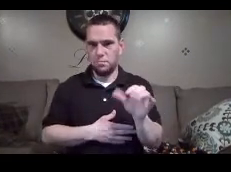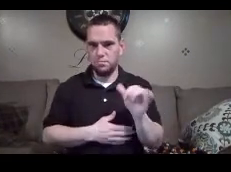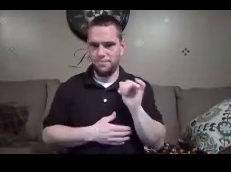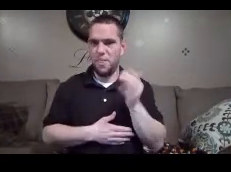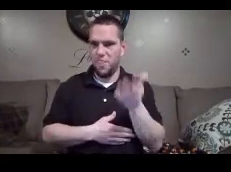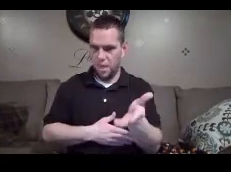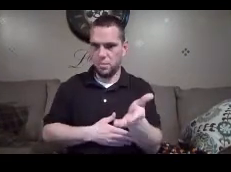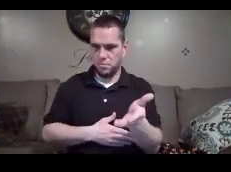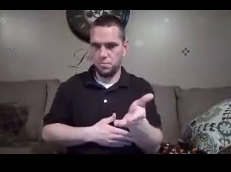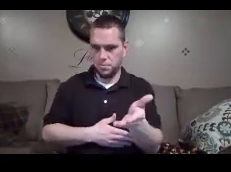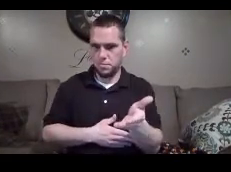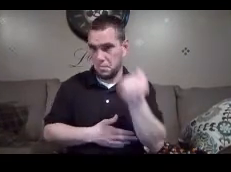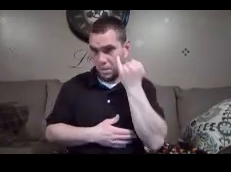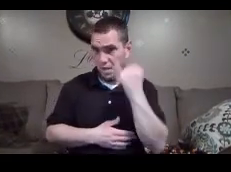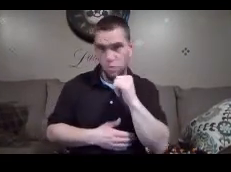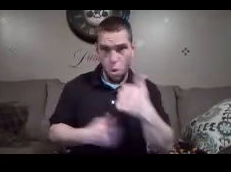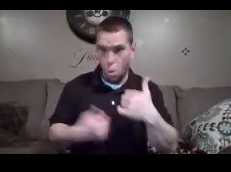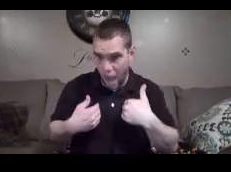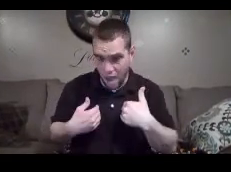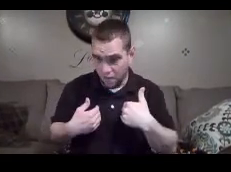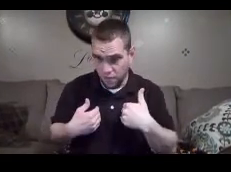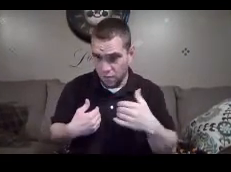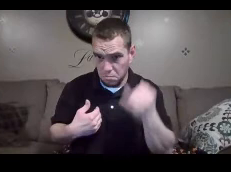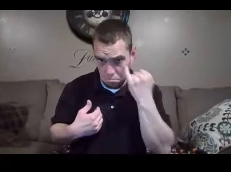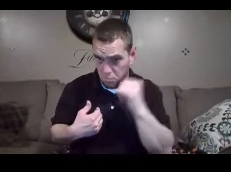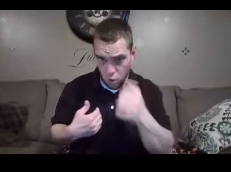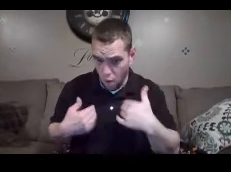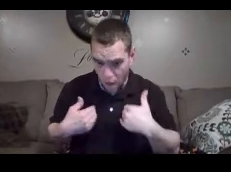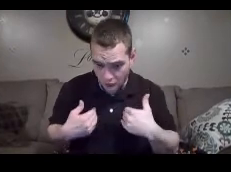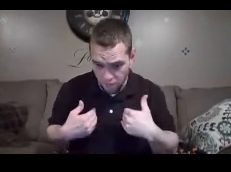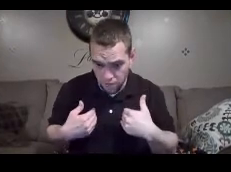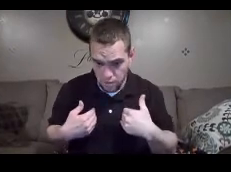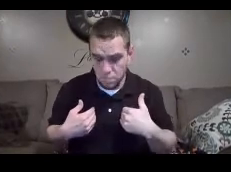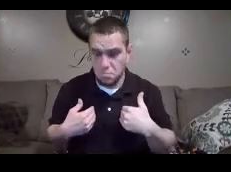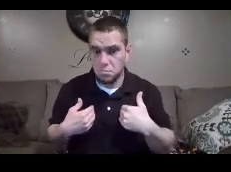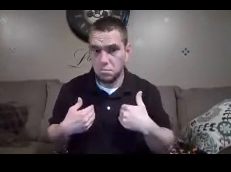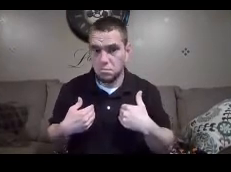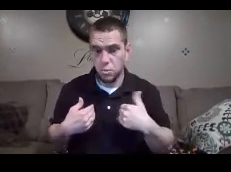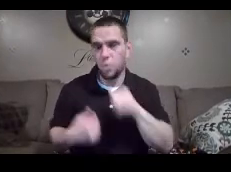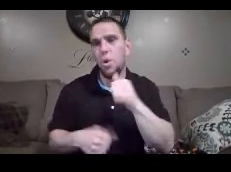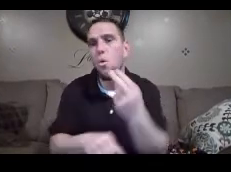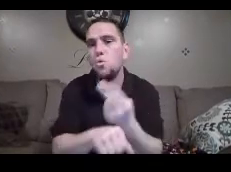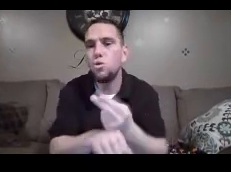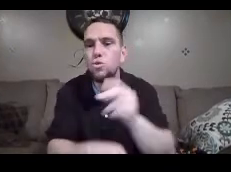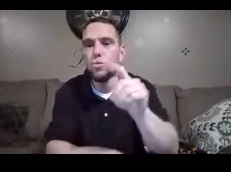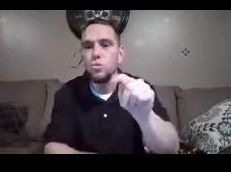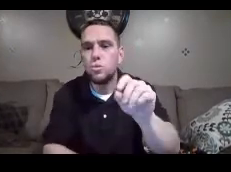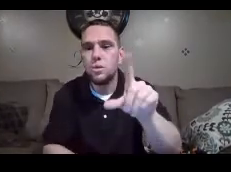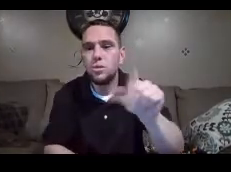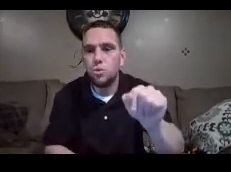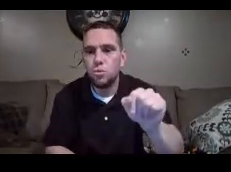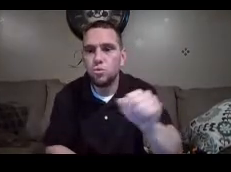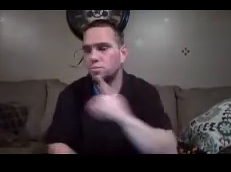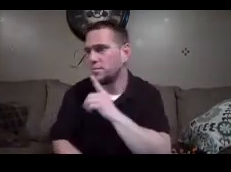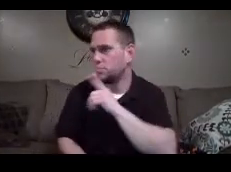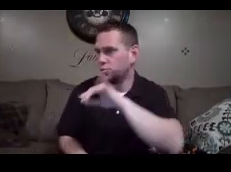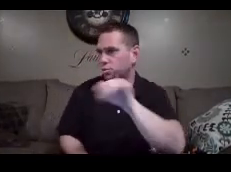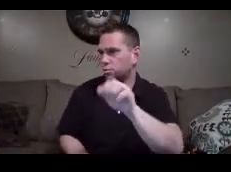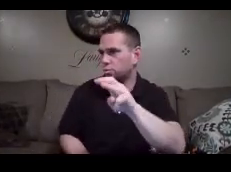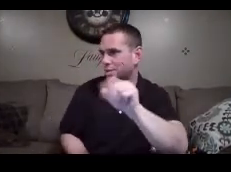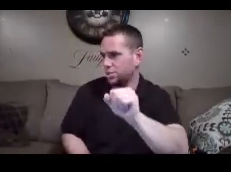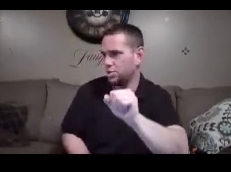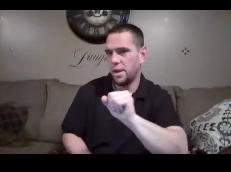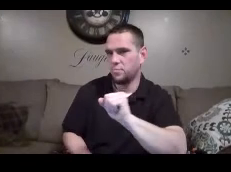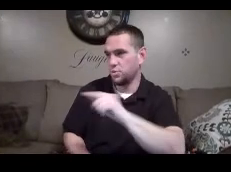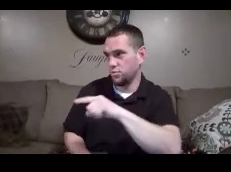If you do not have those or do not use those tools, I'm sure James will be very happy that I said